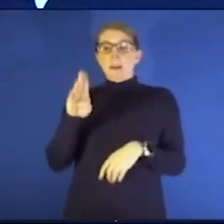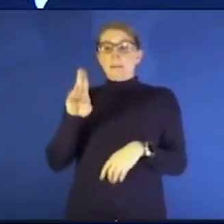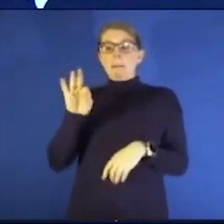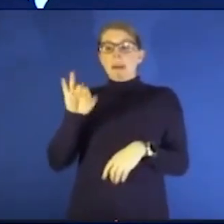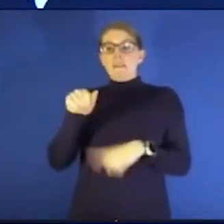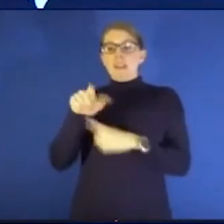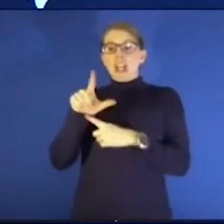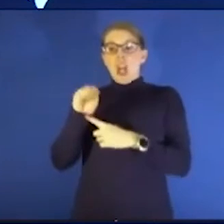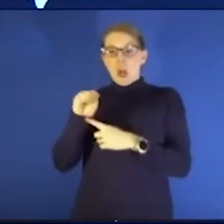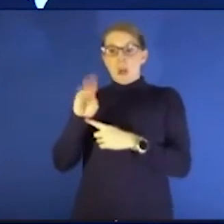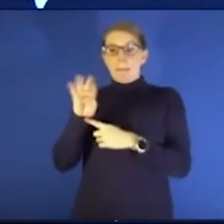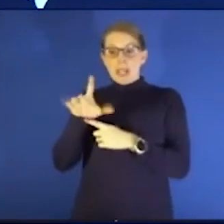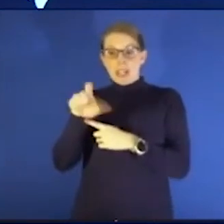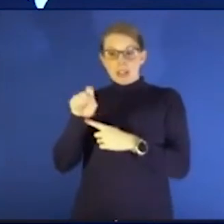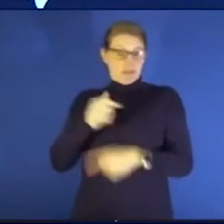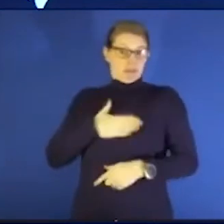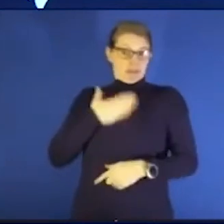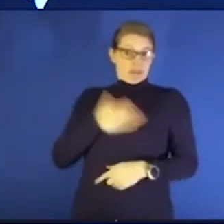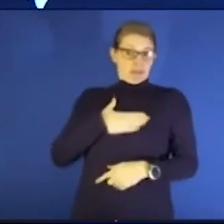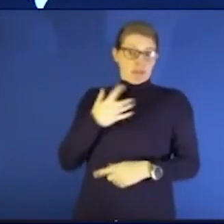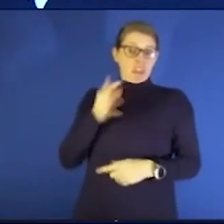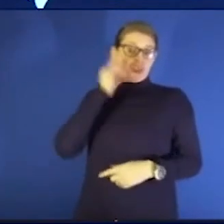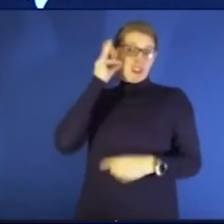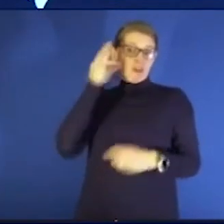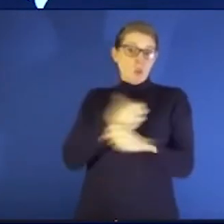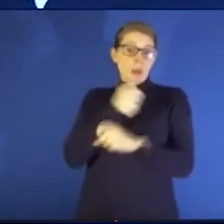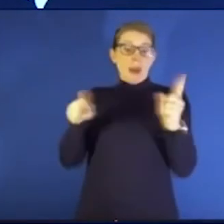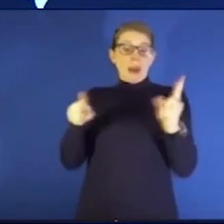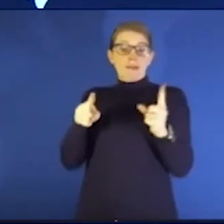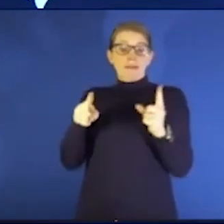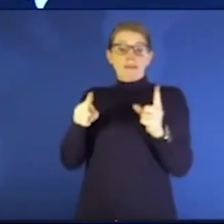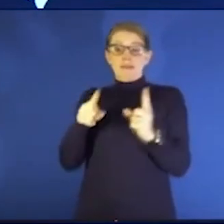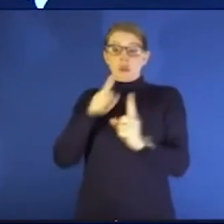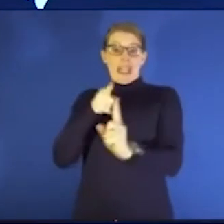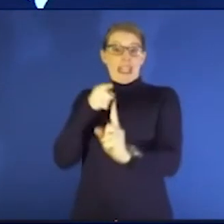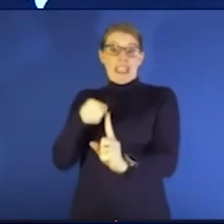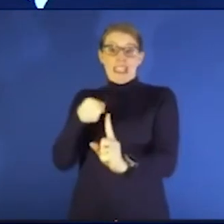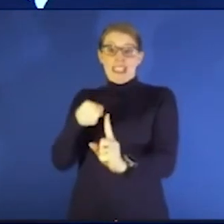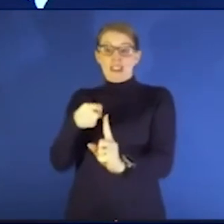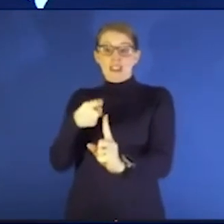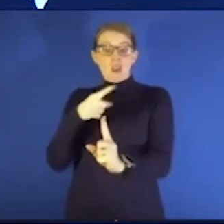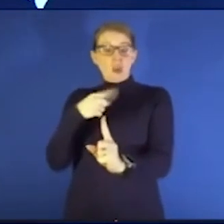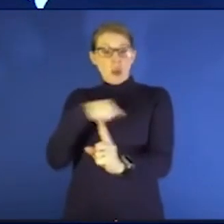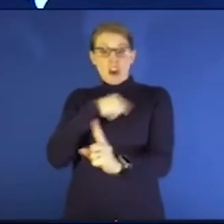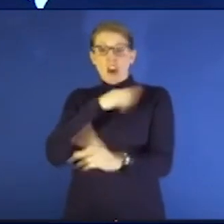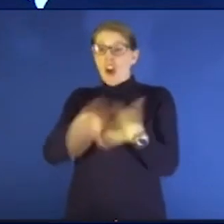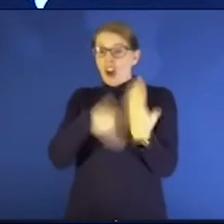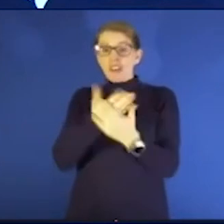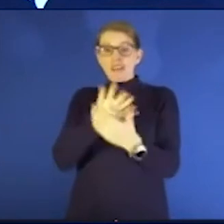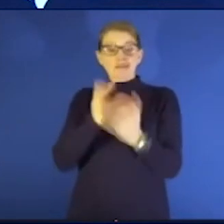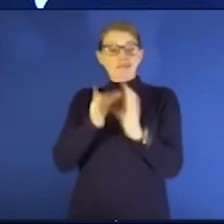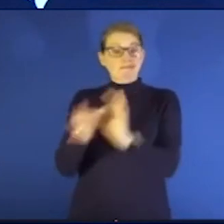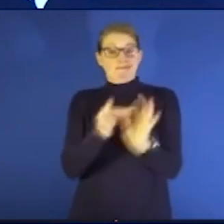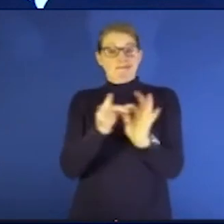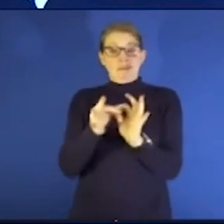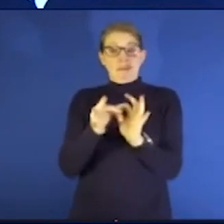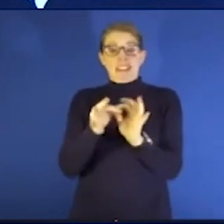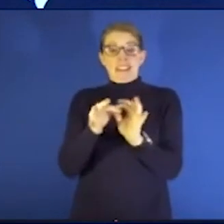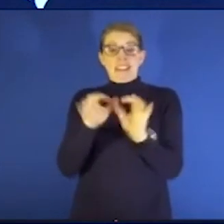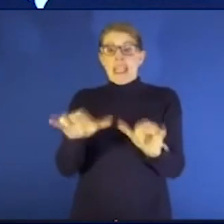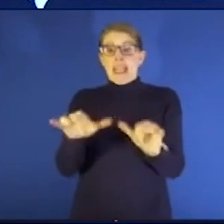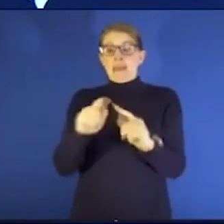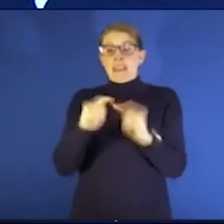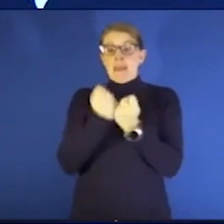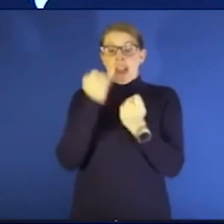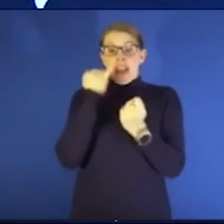won. But at the end of the day, it's a good message, right? We really are all on the same team. And if we play like a team, we can win as a team, and